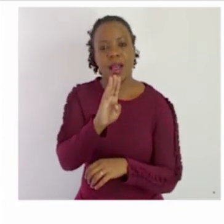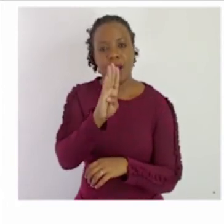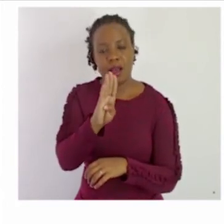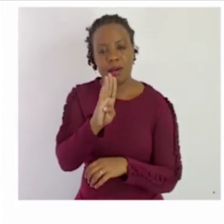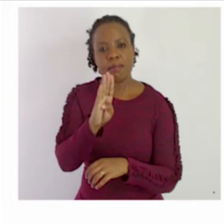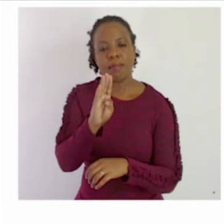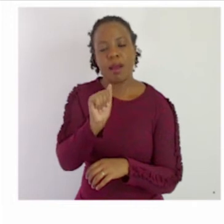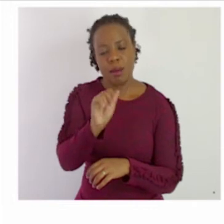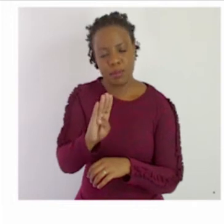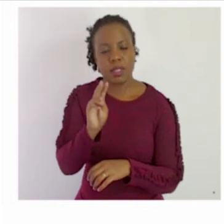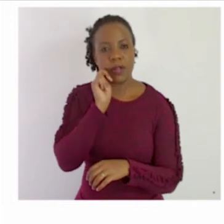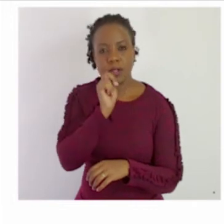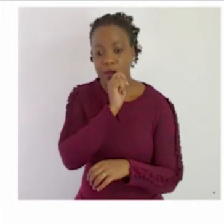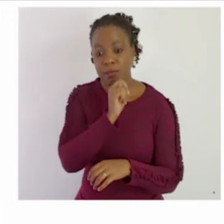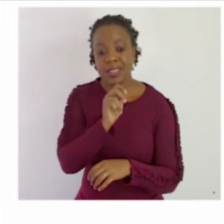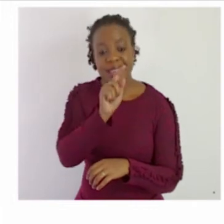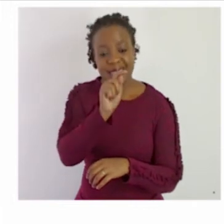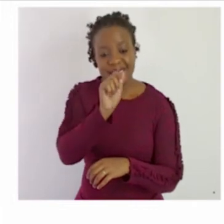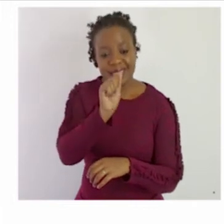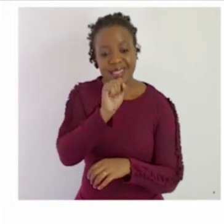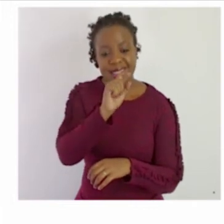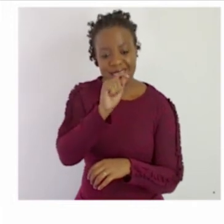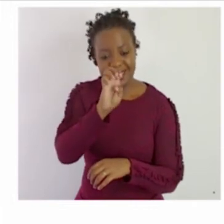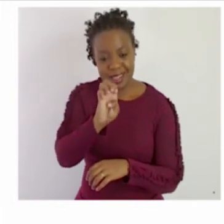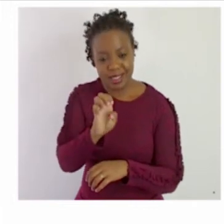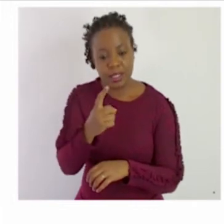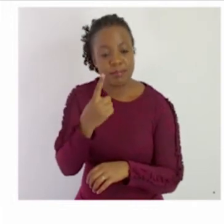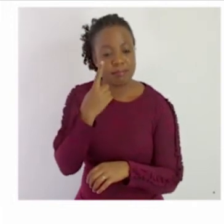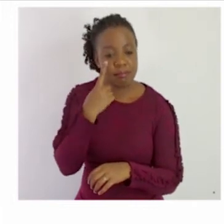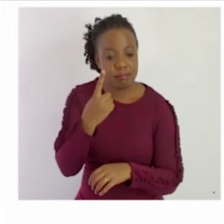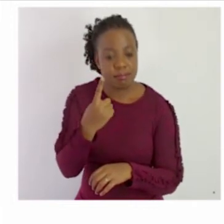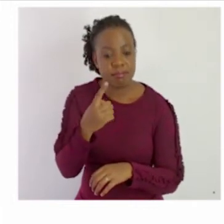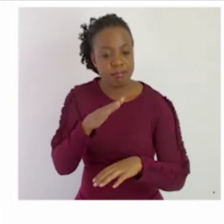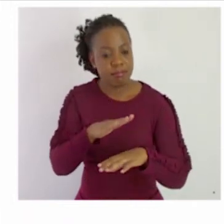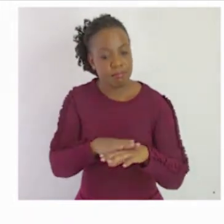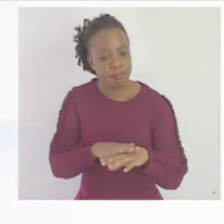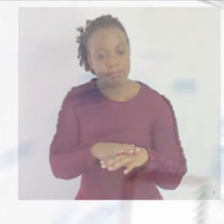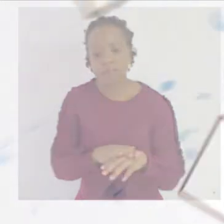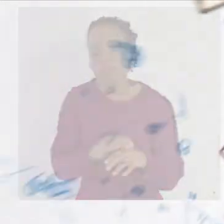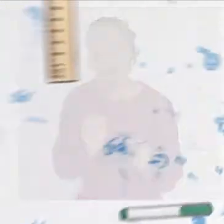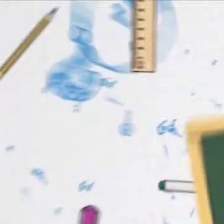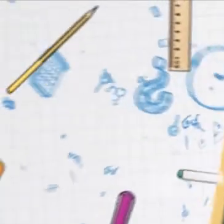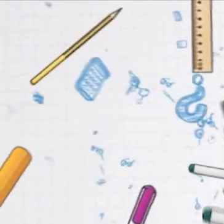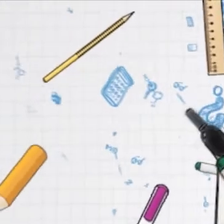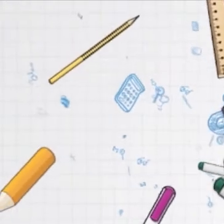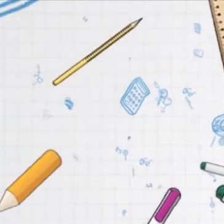see, we cannot touch, so taste becomes the abstract noun.